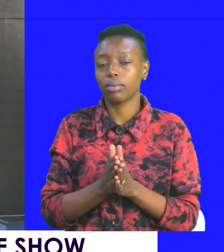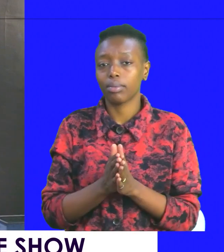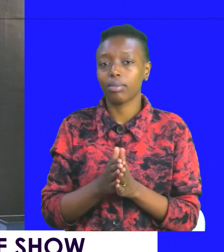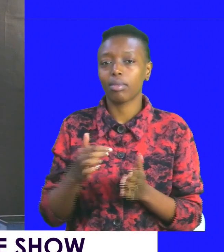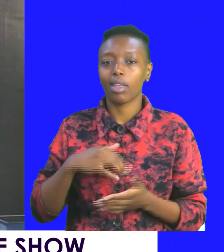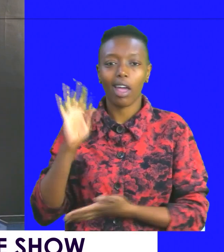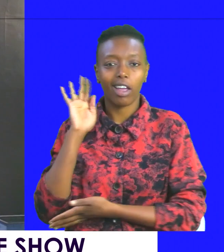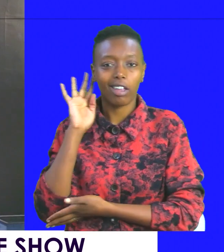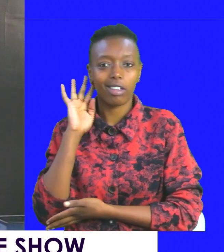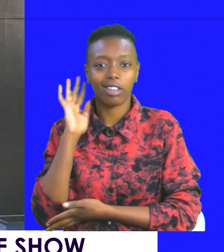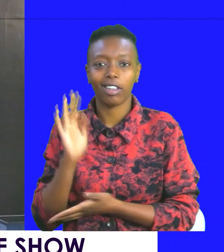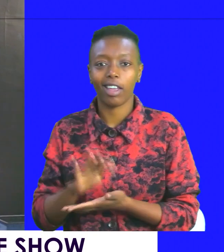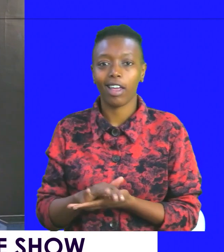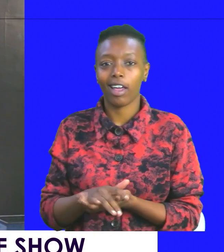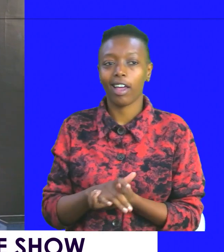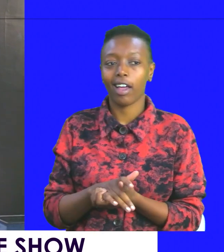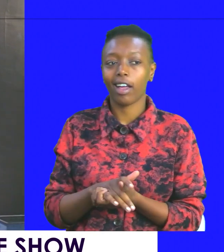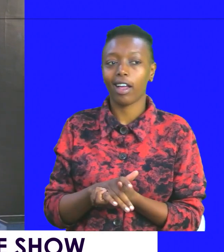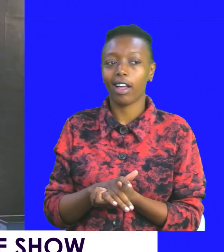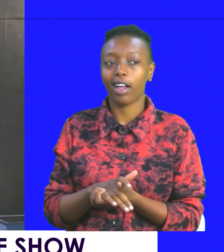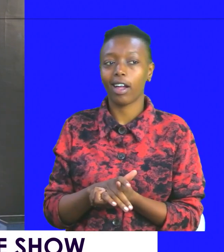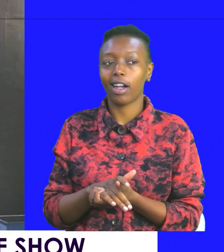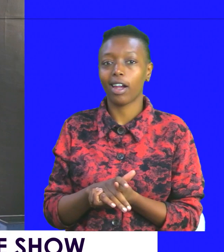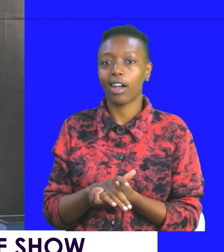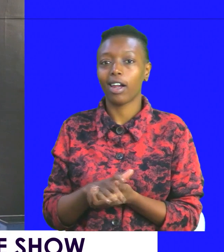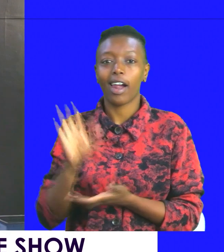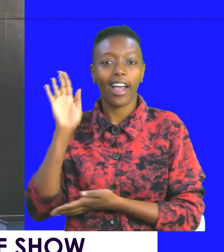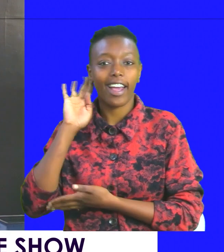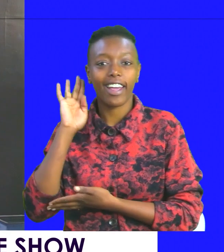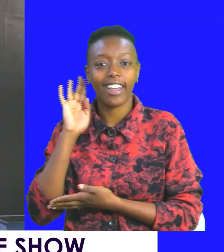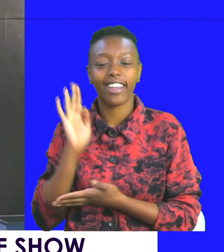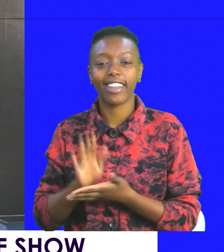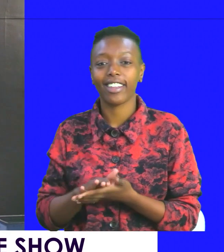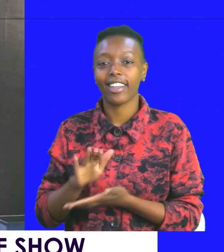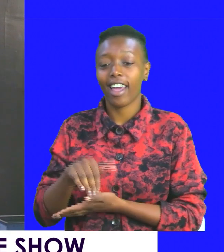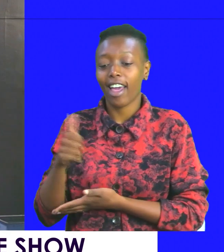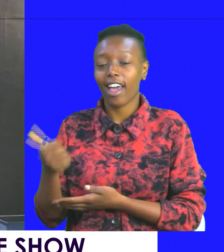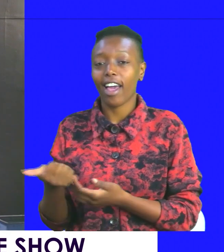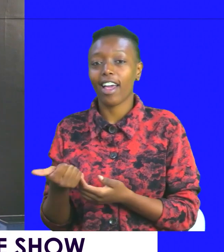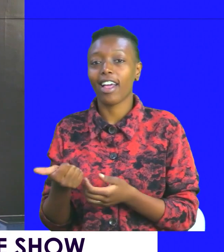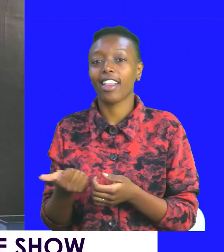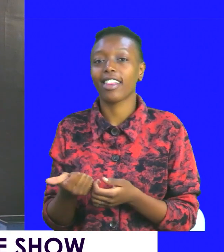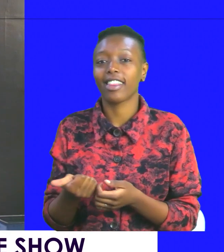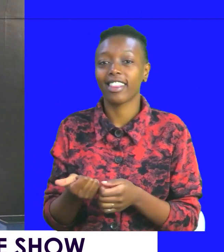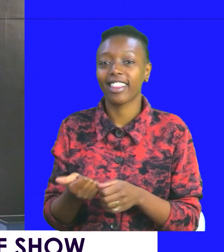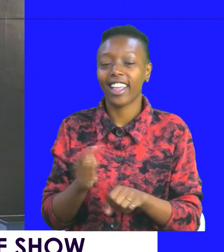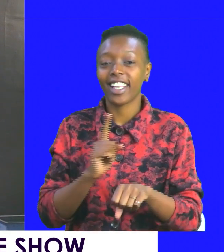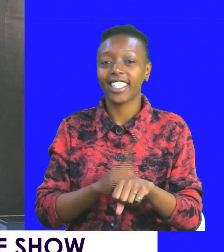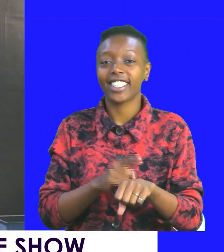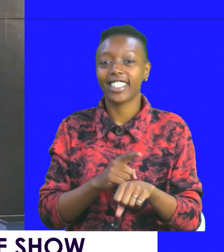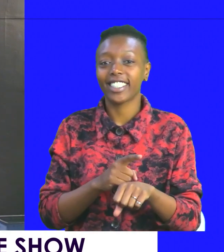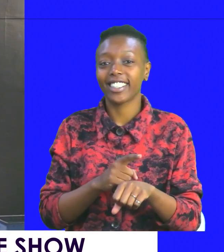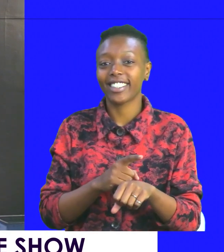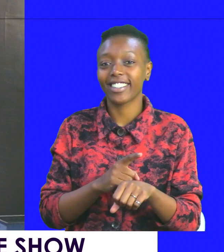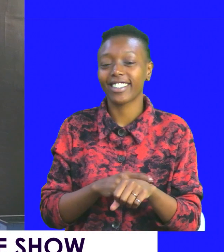hear some cry from the other end. I hear you on the other side of the camera. Yeah, this is